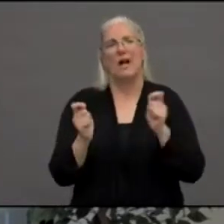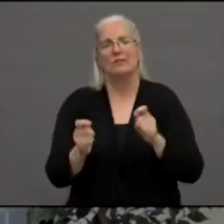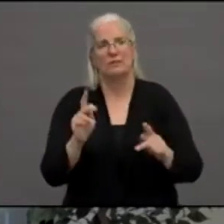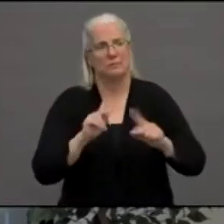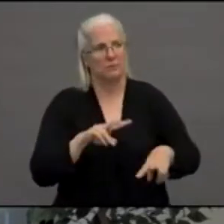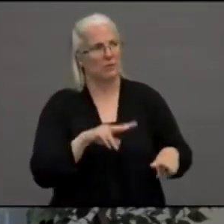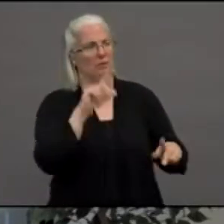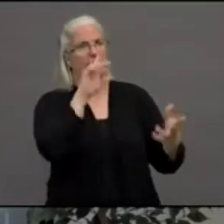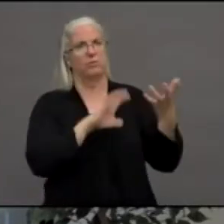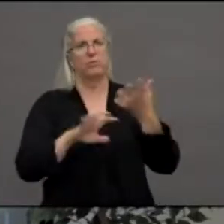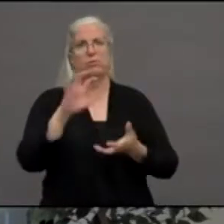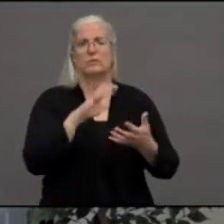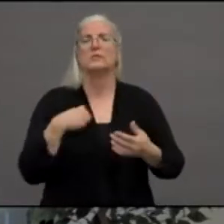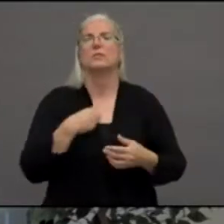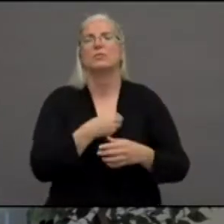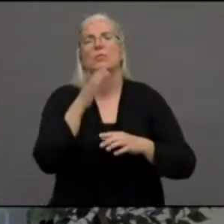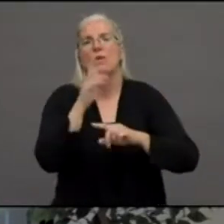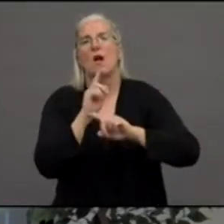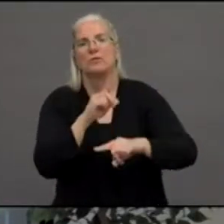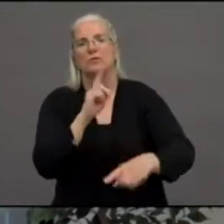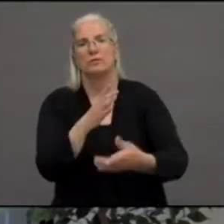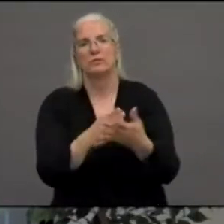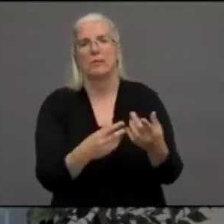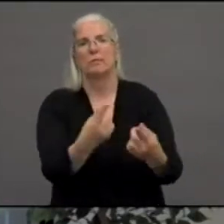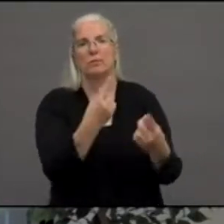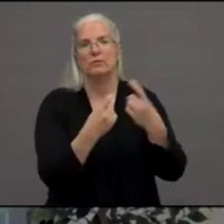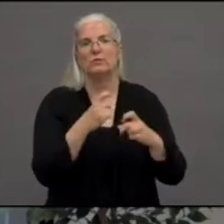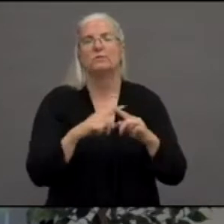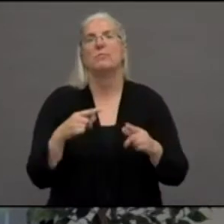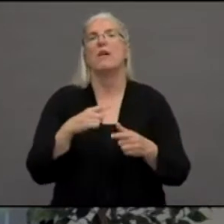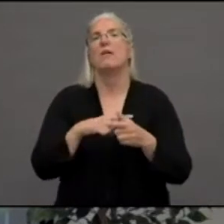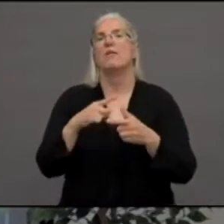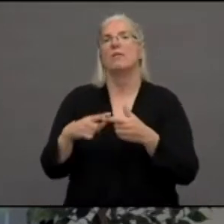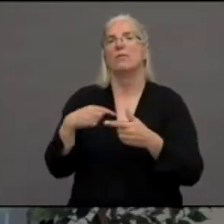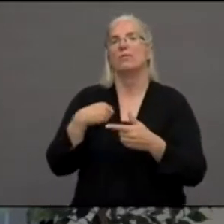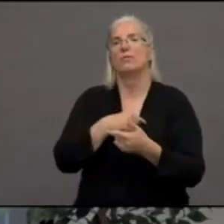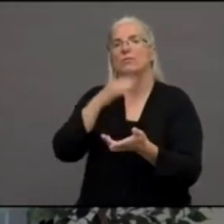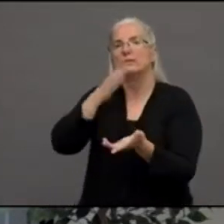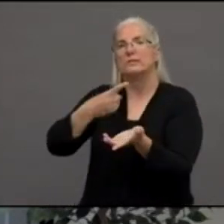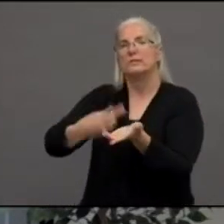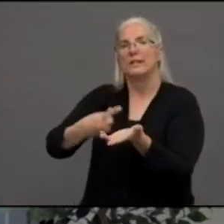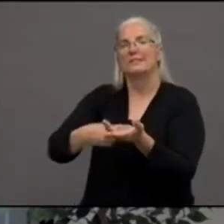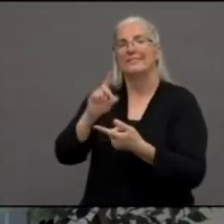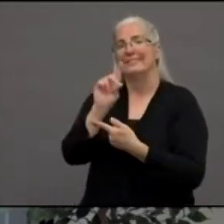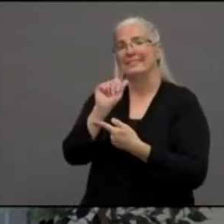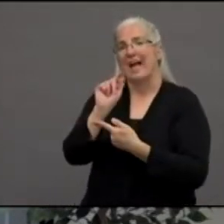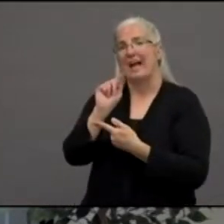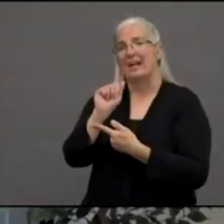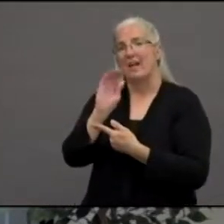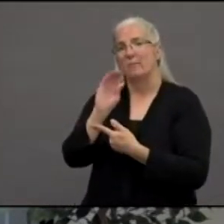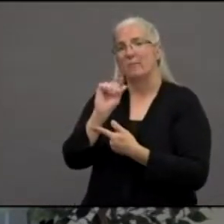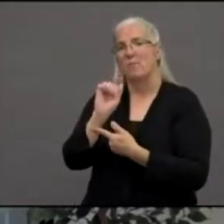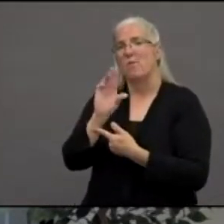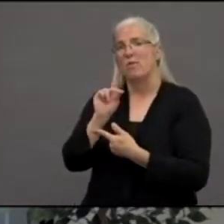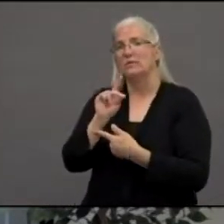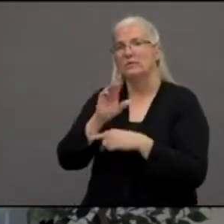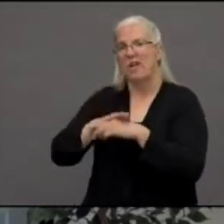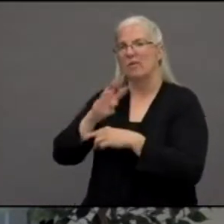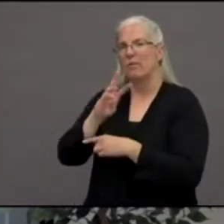today. And then we will get to the data dashboard in just a moment. Thanks for being here, Todd. Anytime. So our first